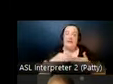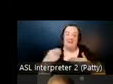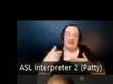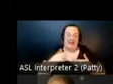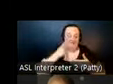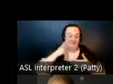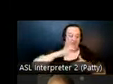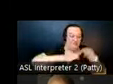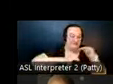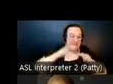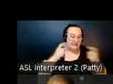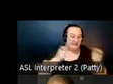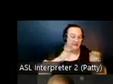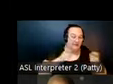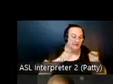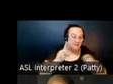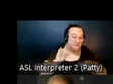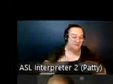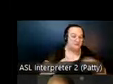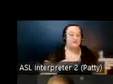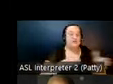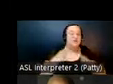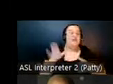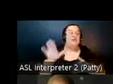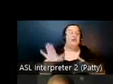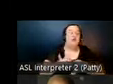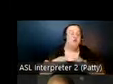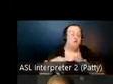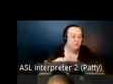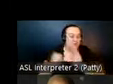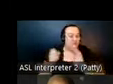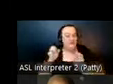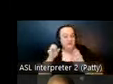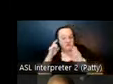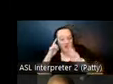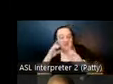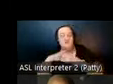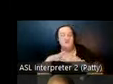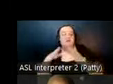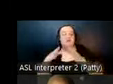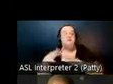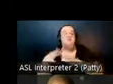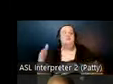management division, their interpretive educational division,